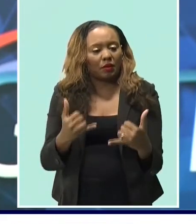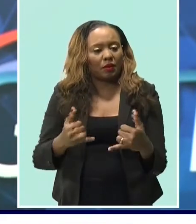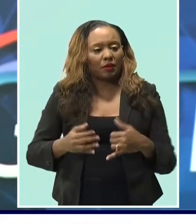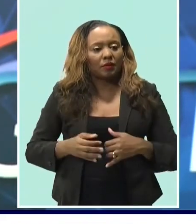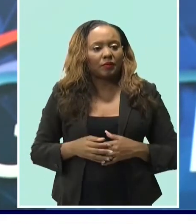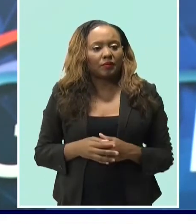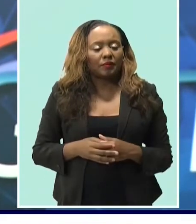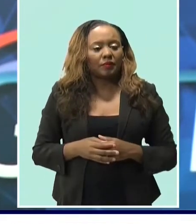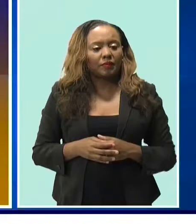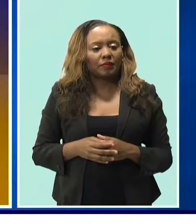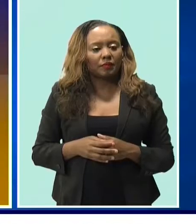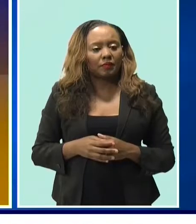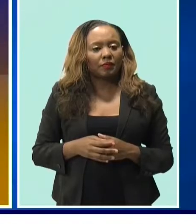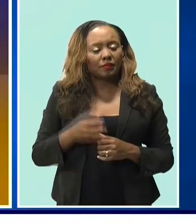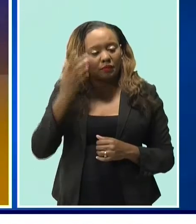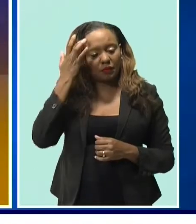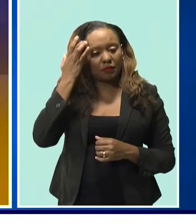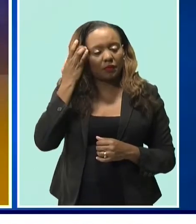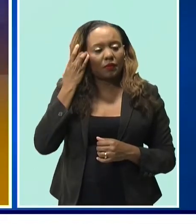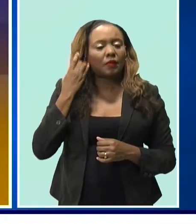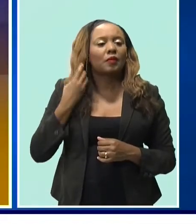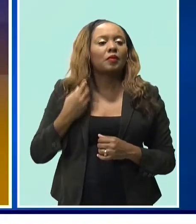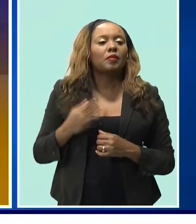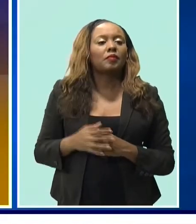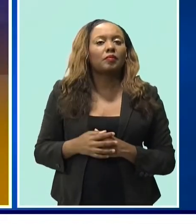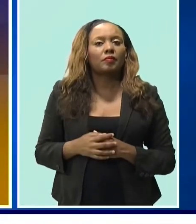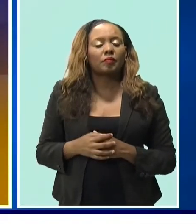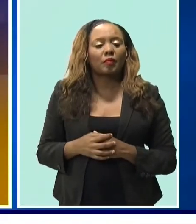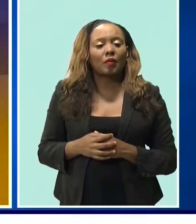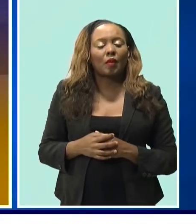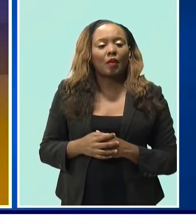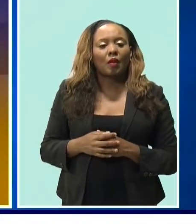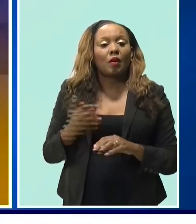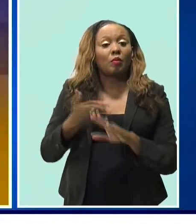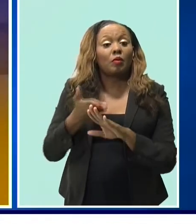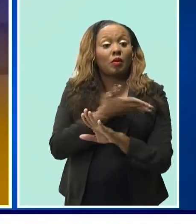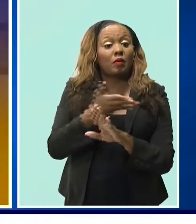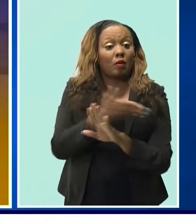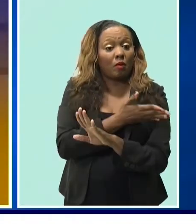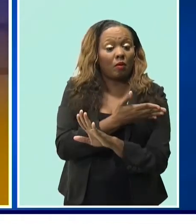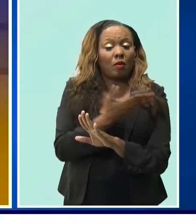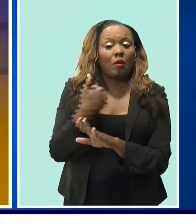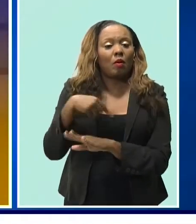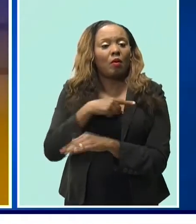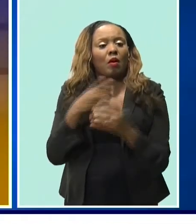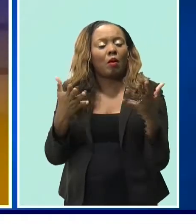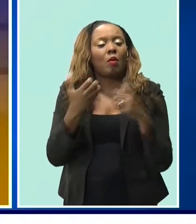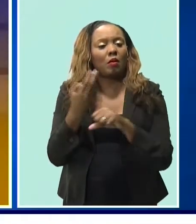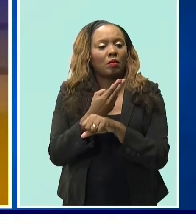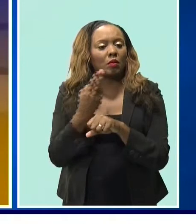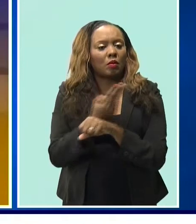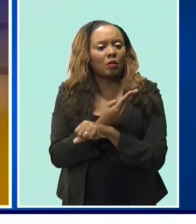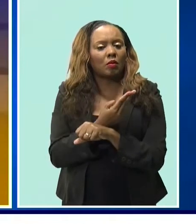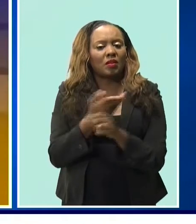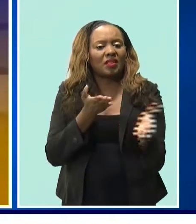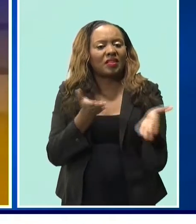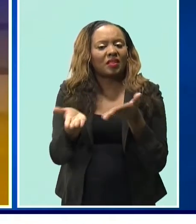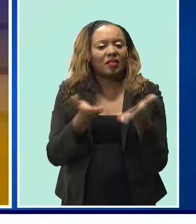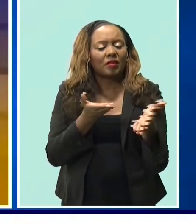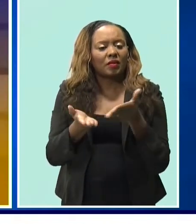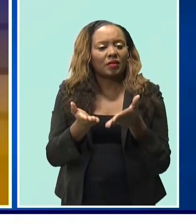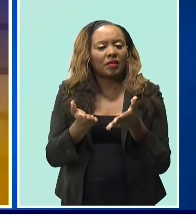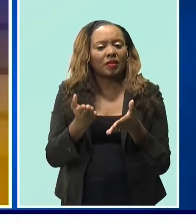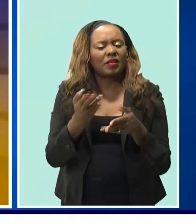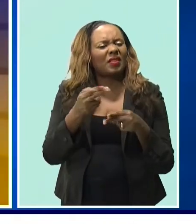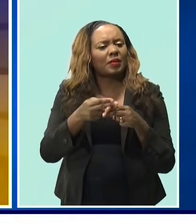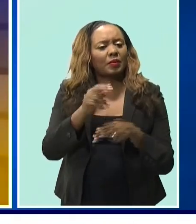now. The original thinking was that we will use shuttle services for all of the essential services.